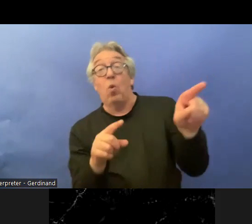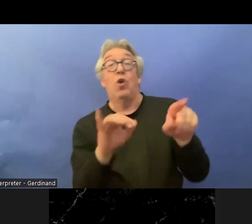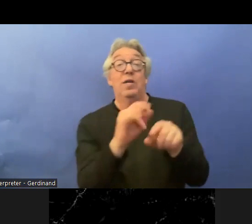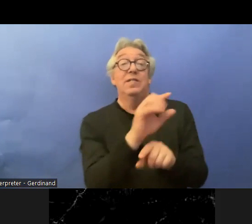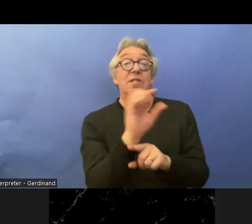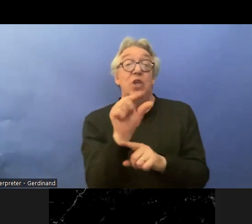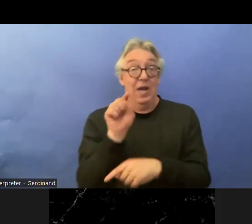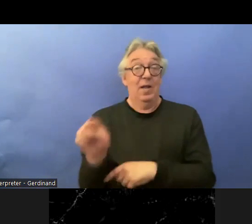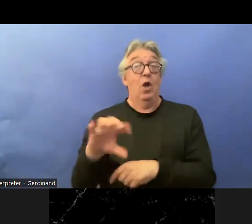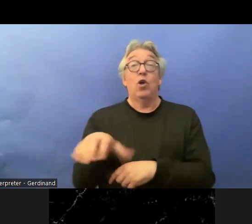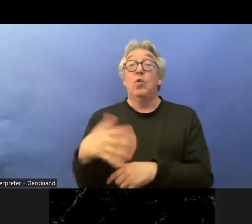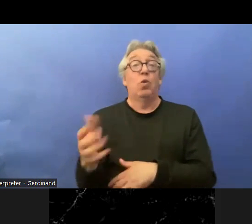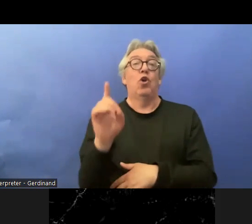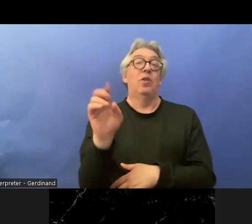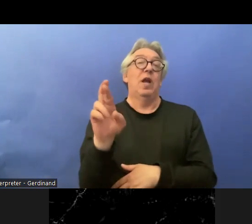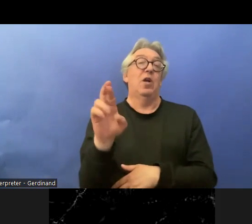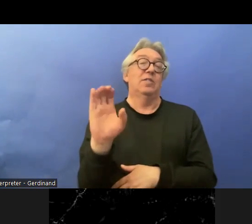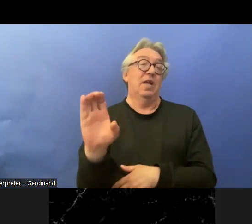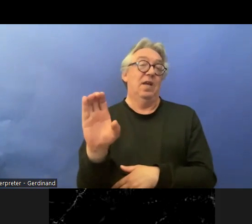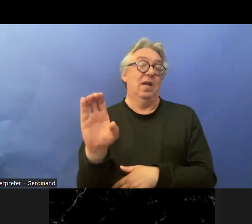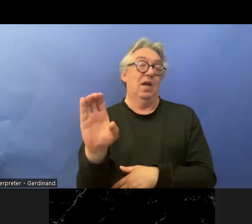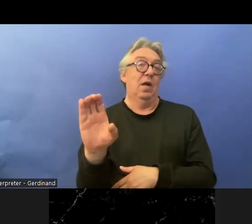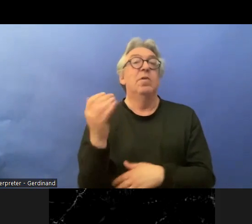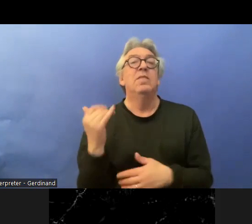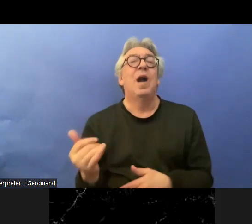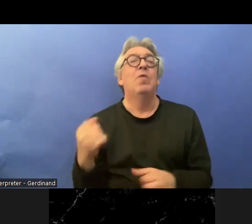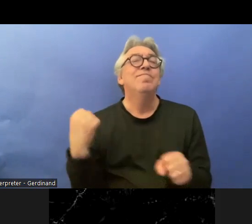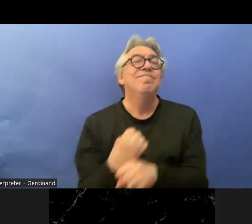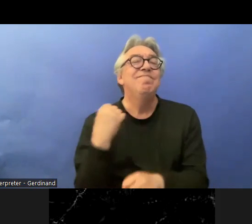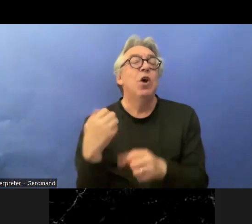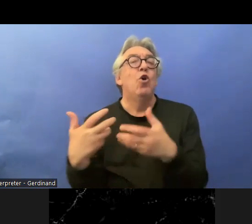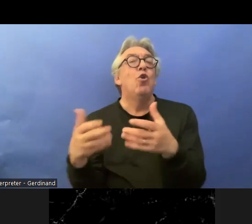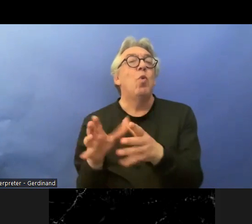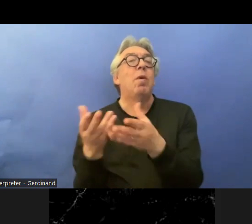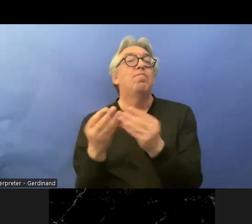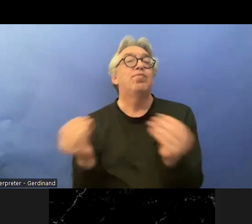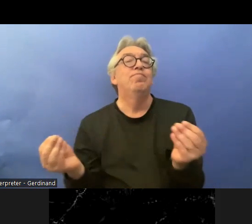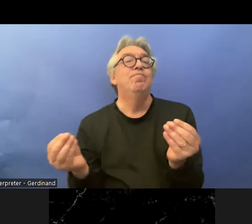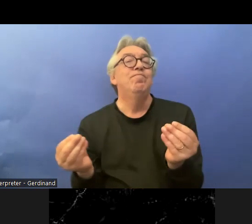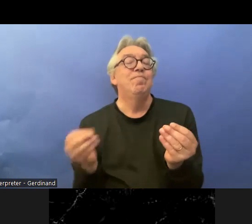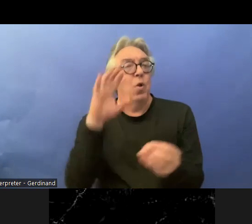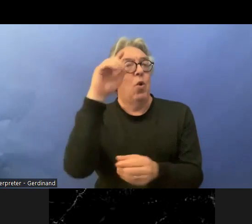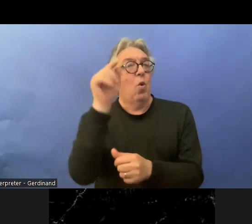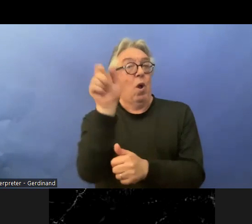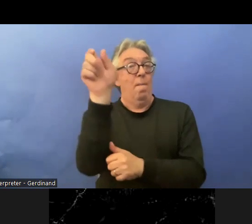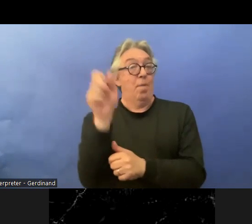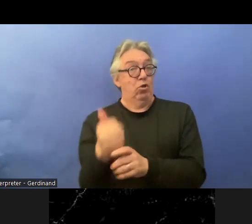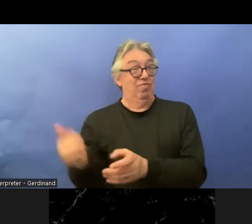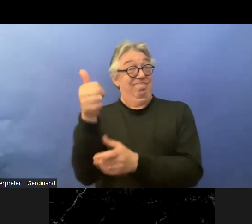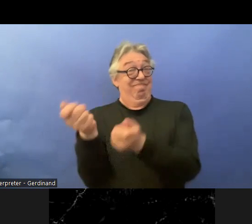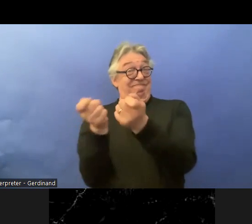information we have as of now is that that group no longer exists because the person who used to manage that group left.